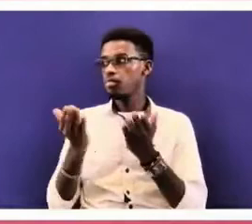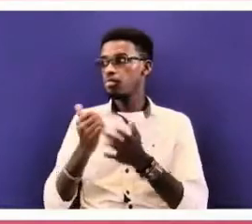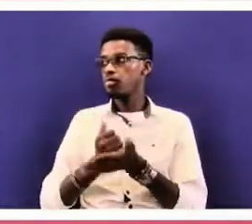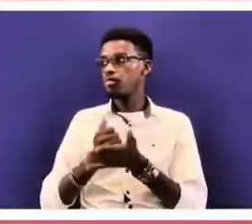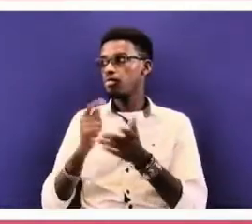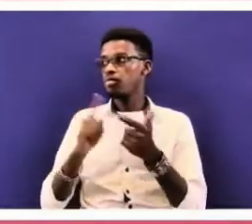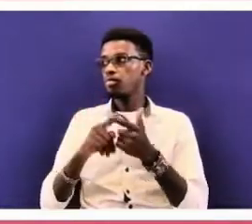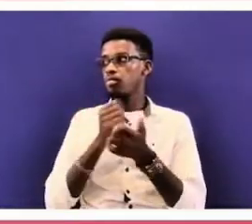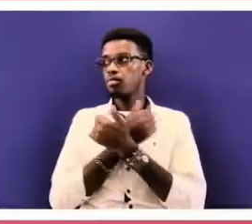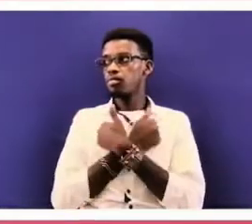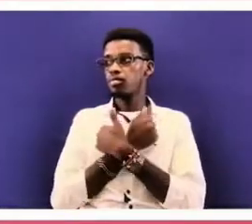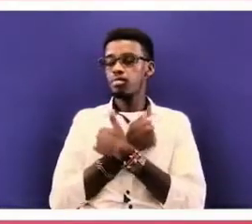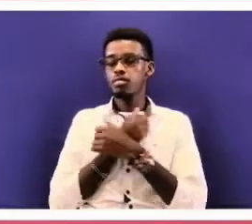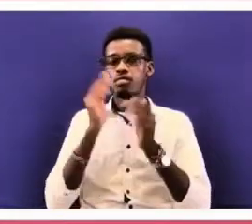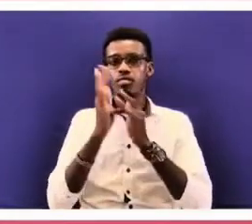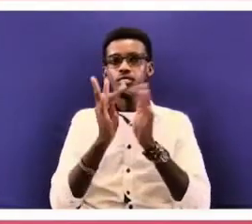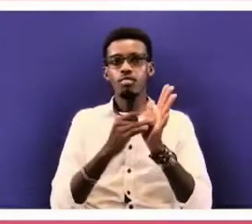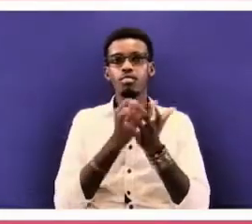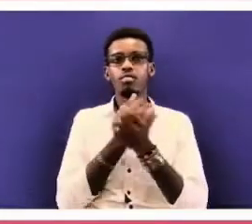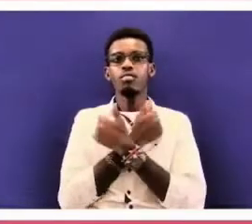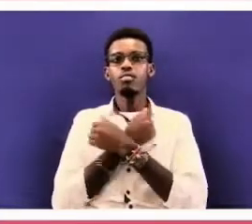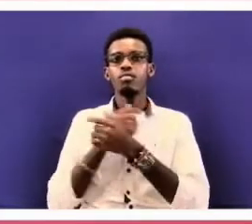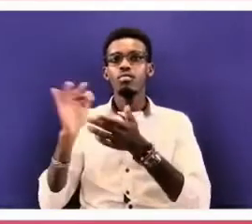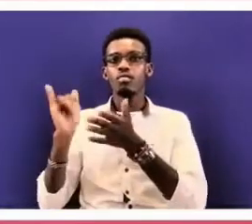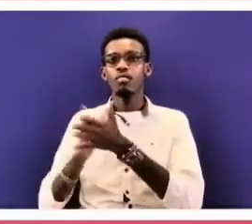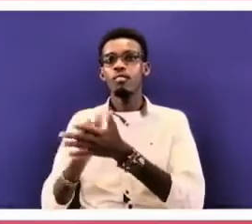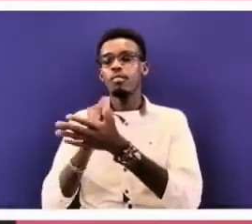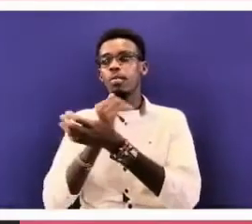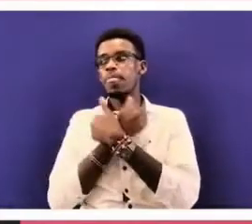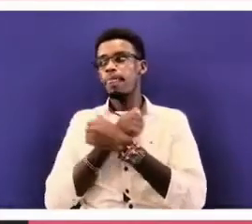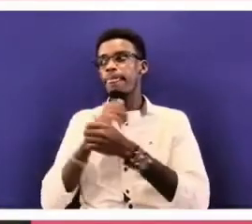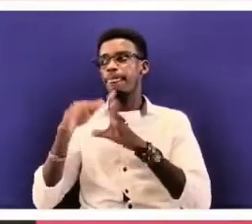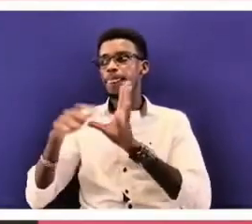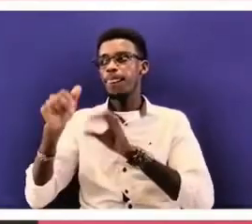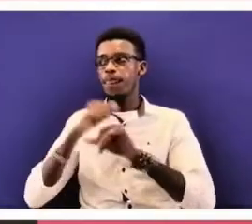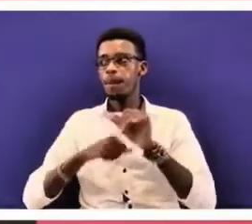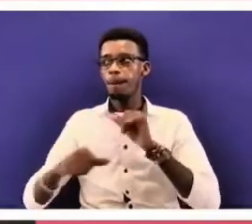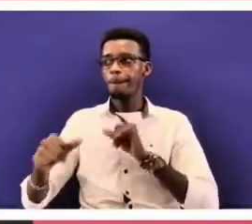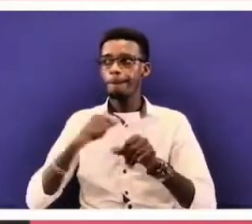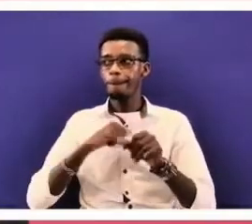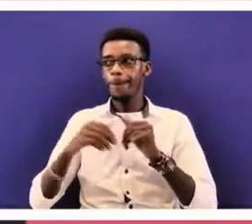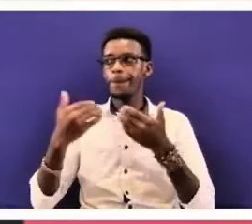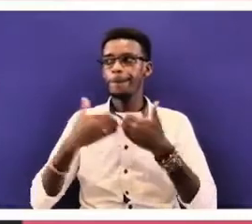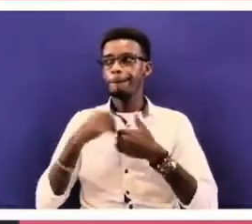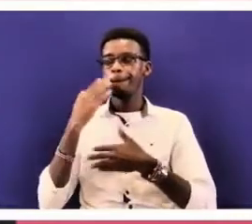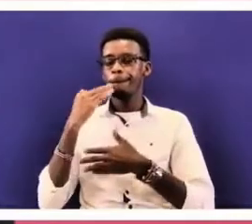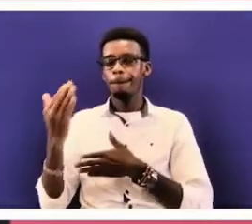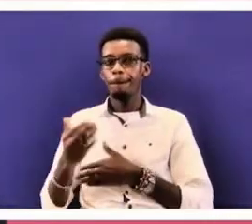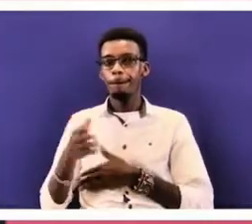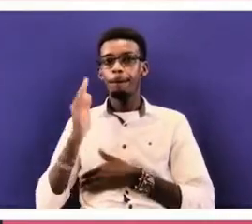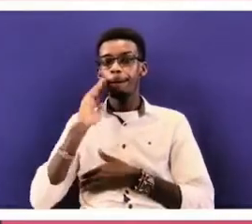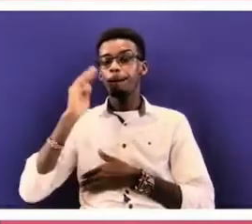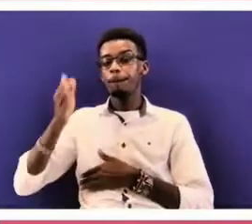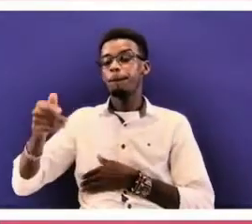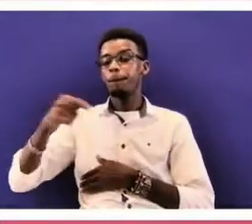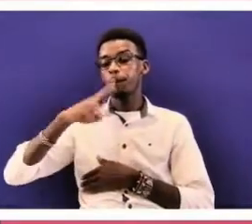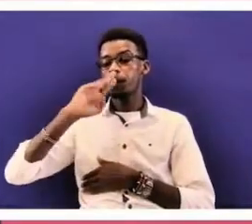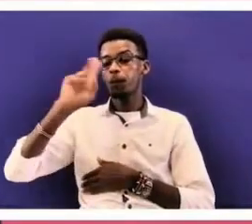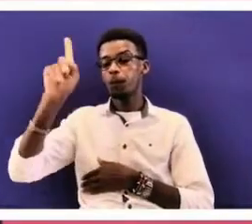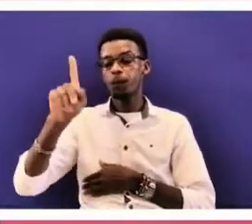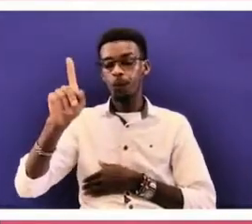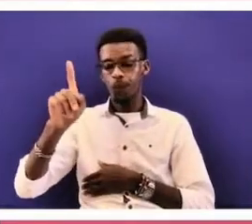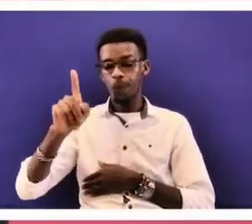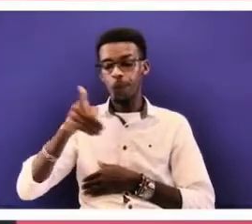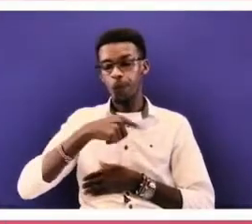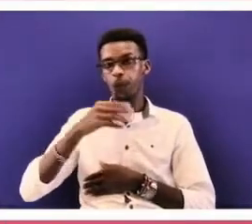us to love like Jesus loved, a love that is in action. Here we are, God.